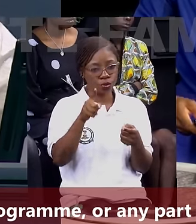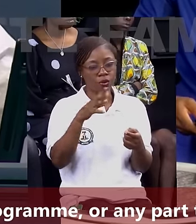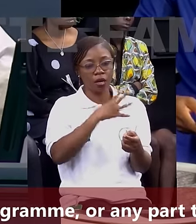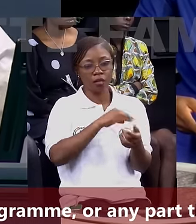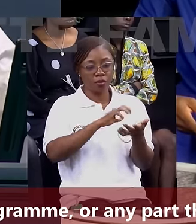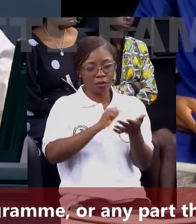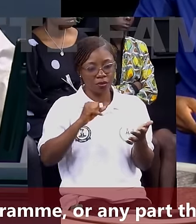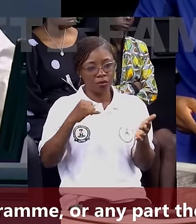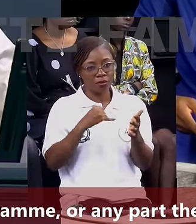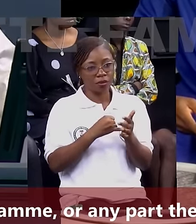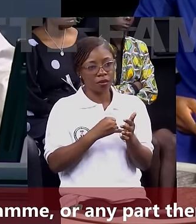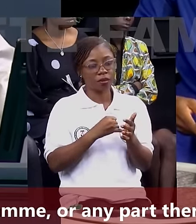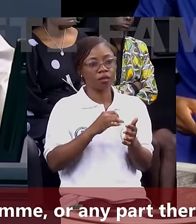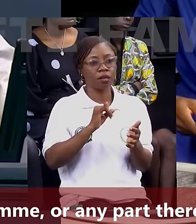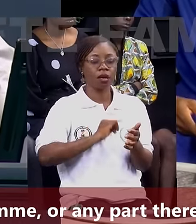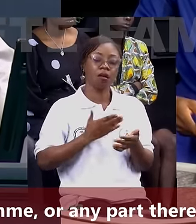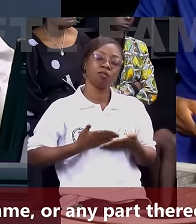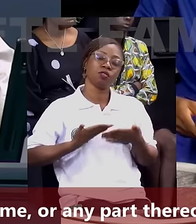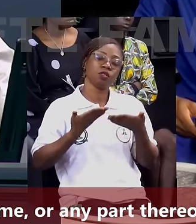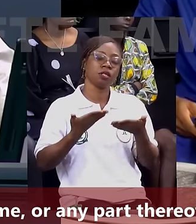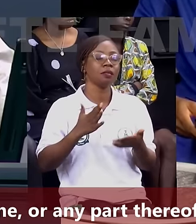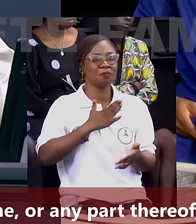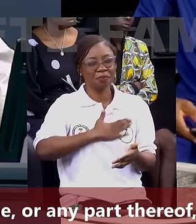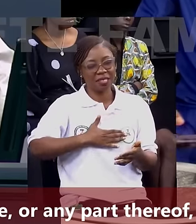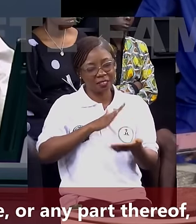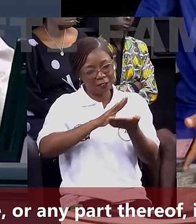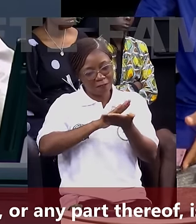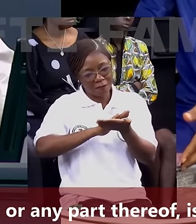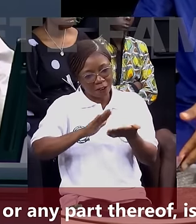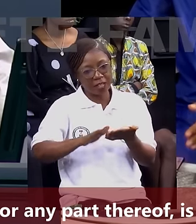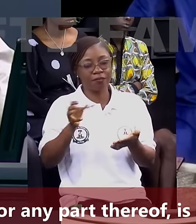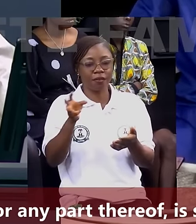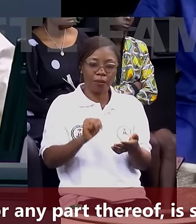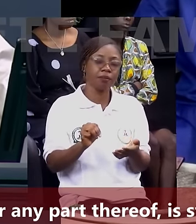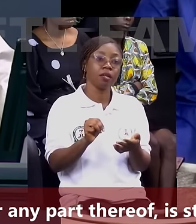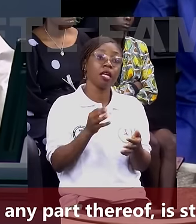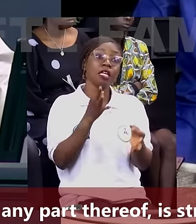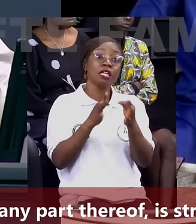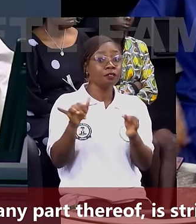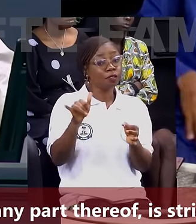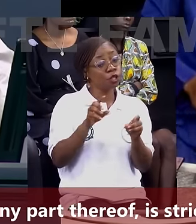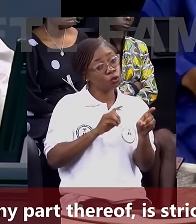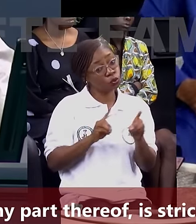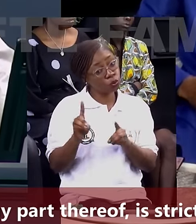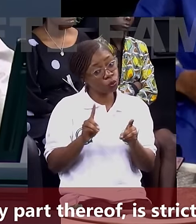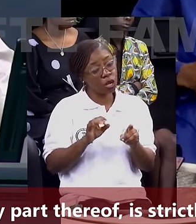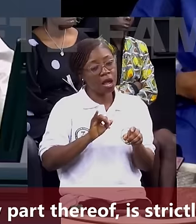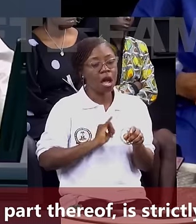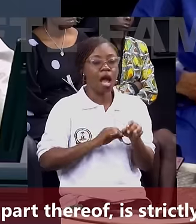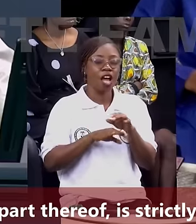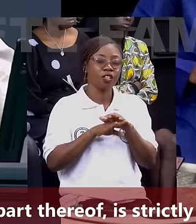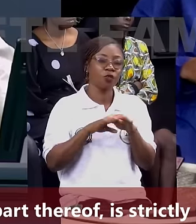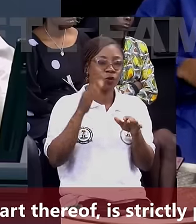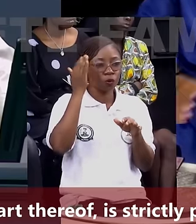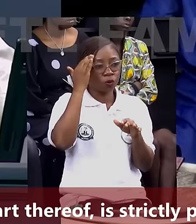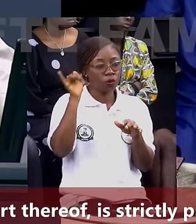I will suggest make you forgive. Please. Please. If they do, I don't know